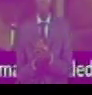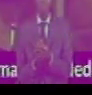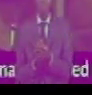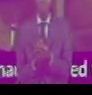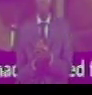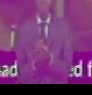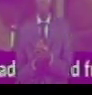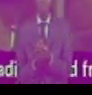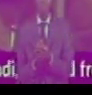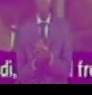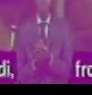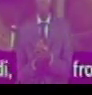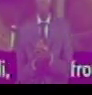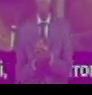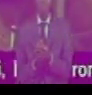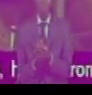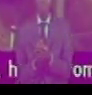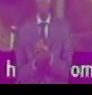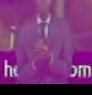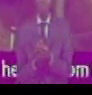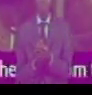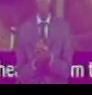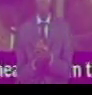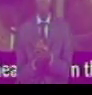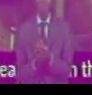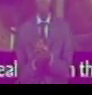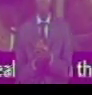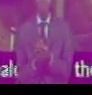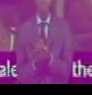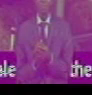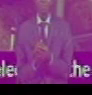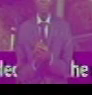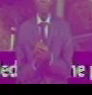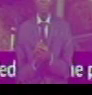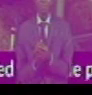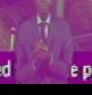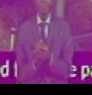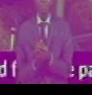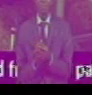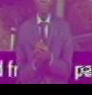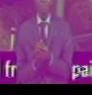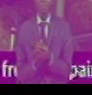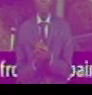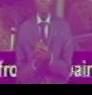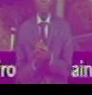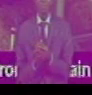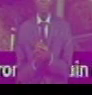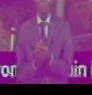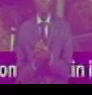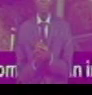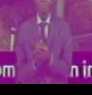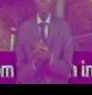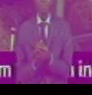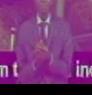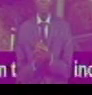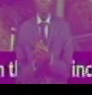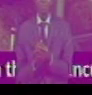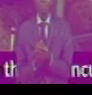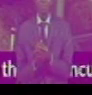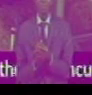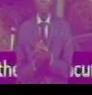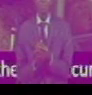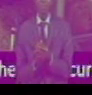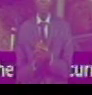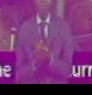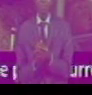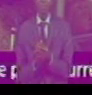Christ. Ayina me mana nte, yina kwa yunga mana, very fine. It's a boy of 30 something years